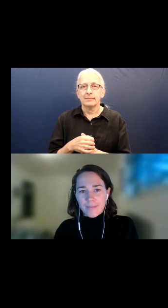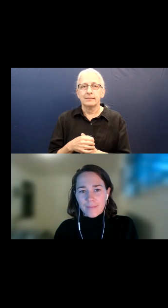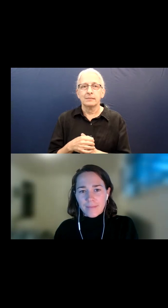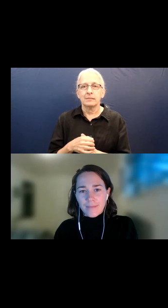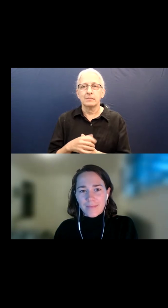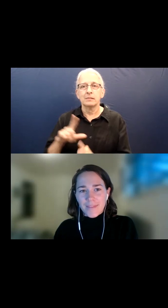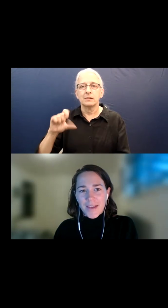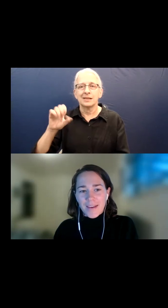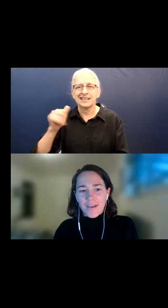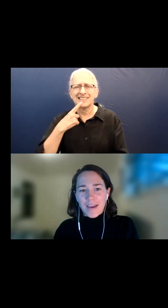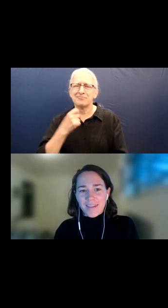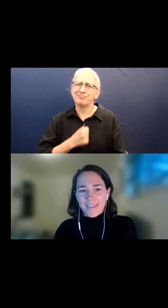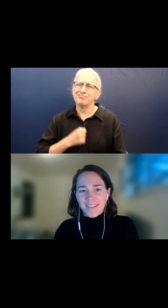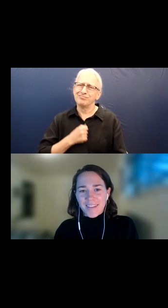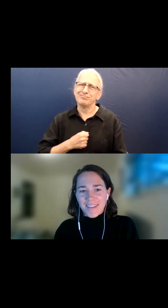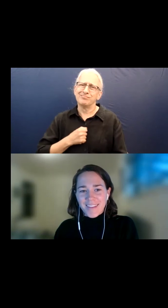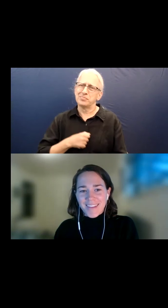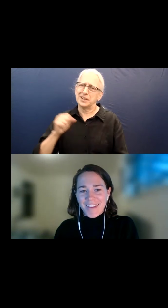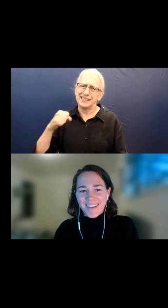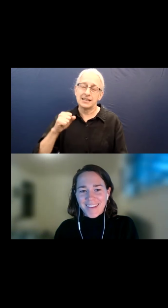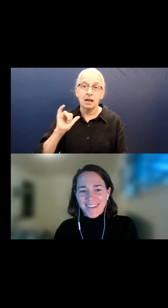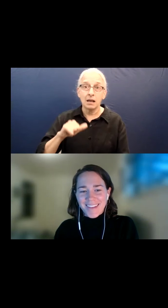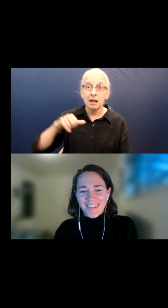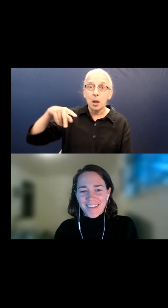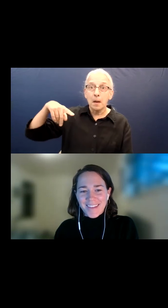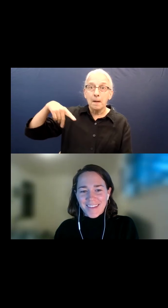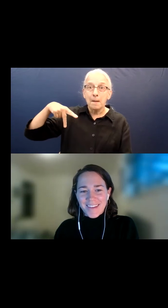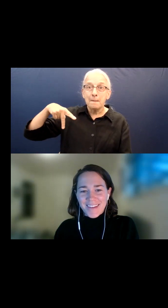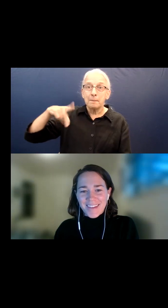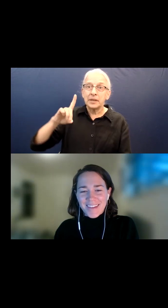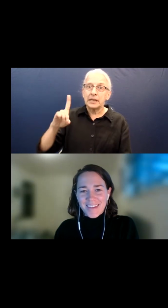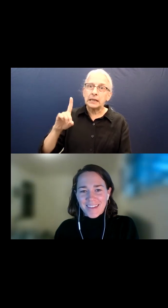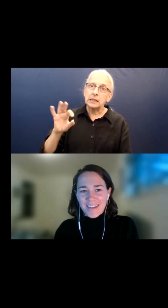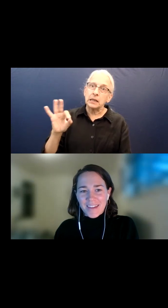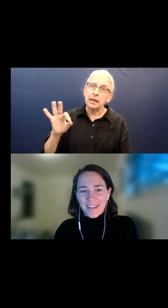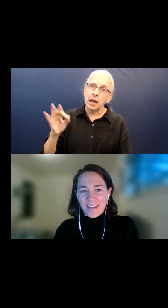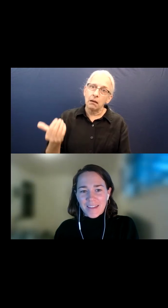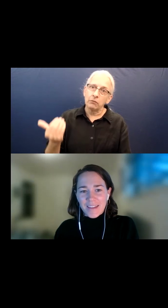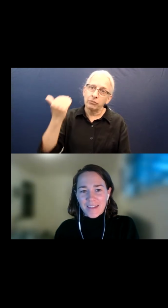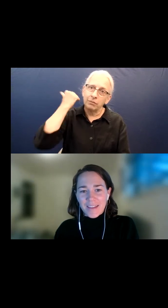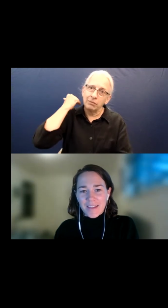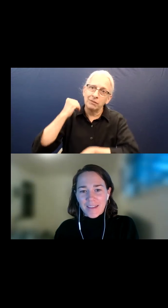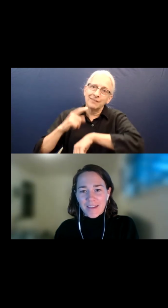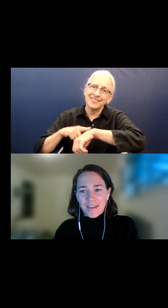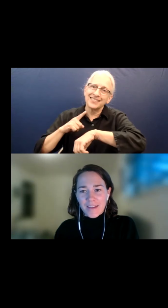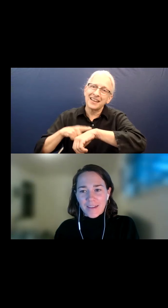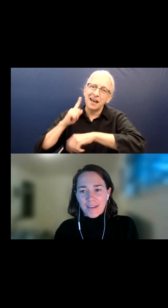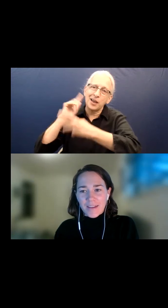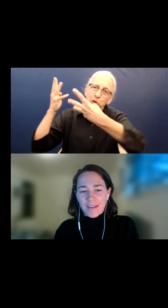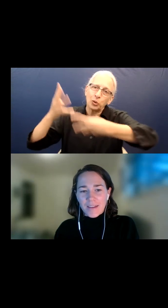Yes, please. These Okay. PDFs are taking a while to upload. I'm sorry. I see the next question. That one I can get back